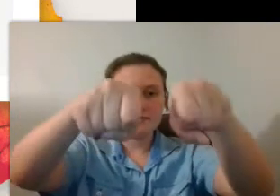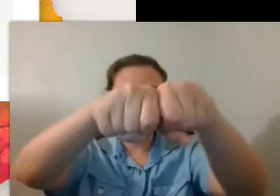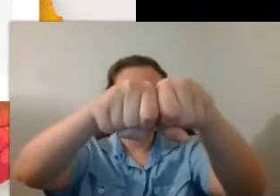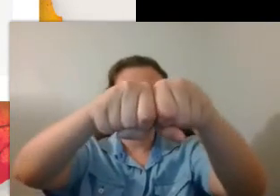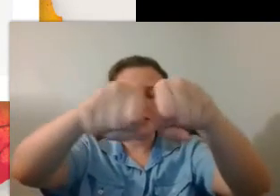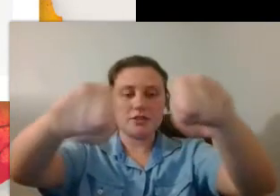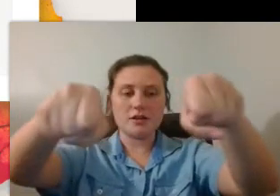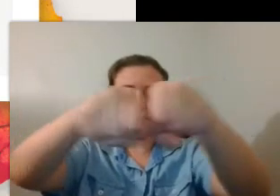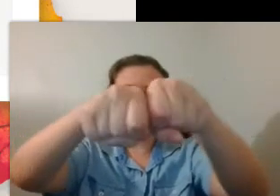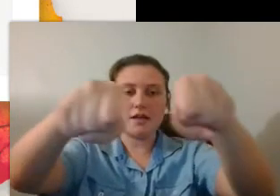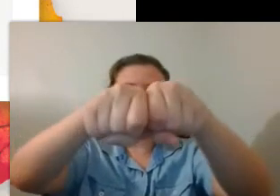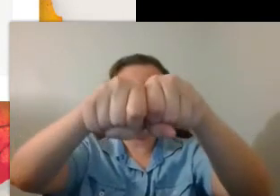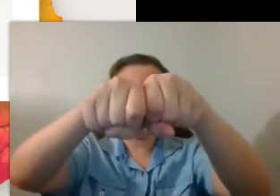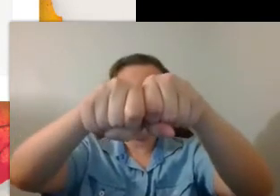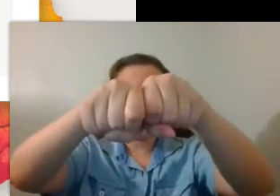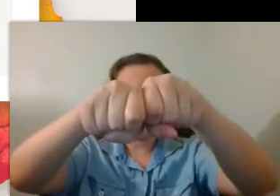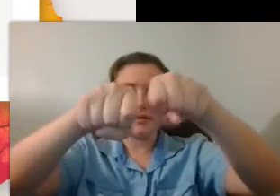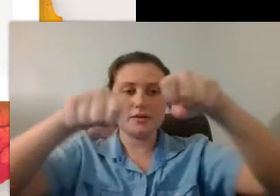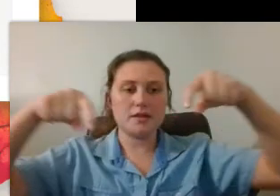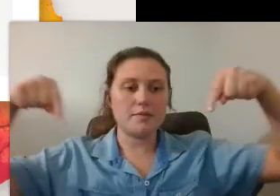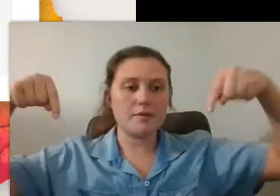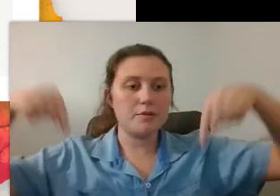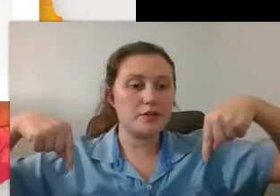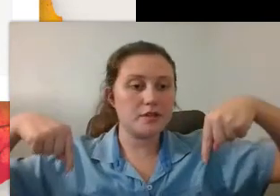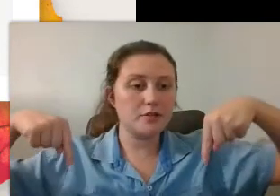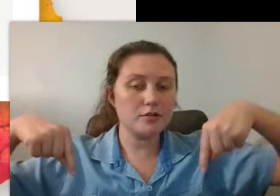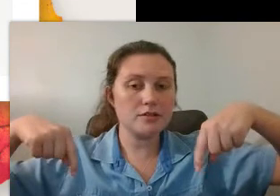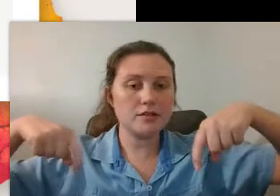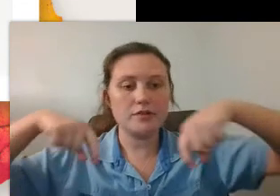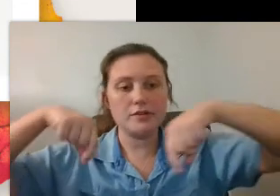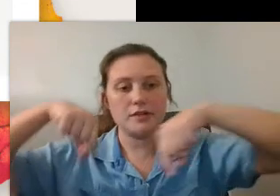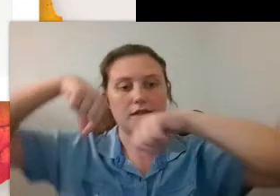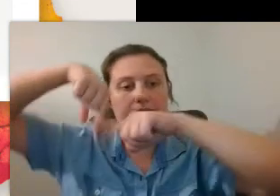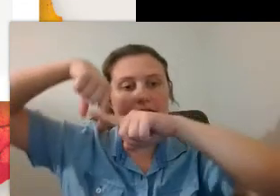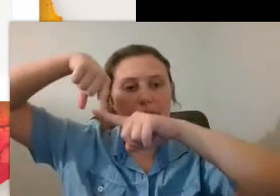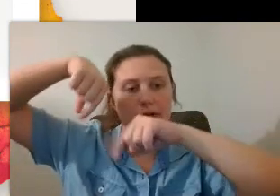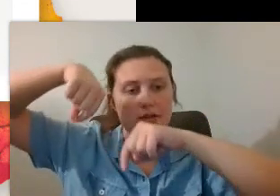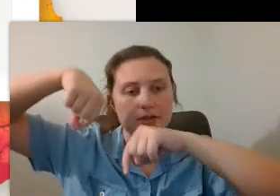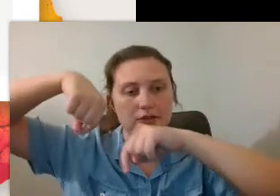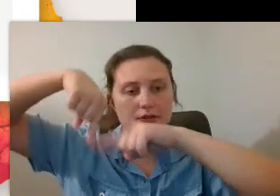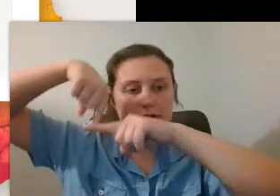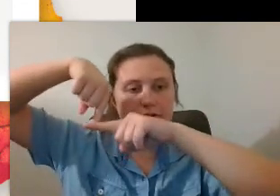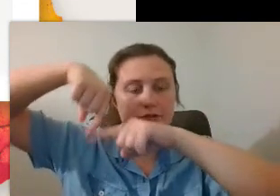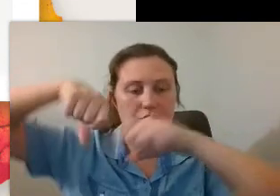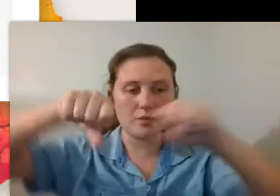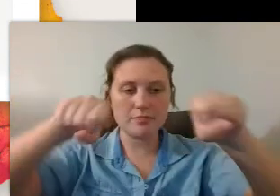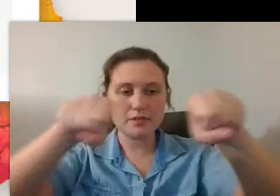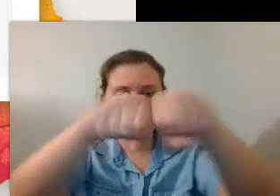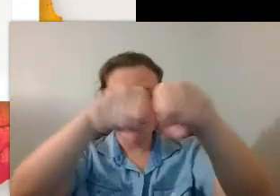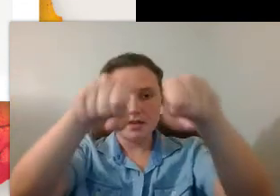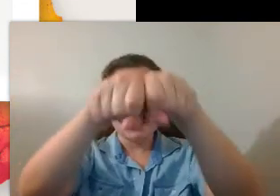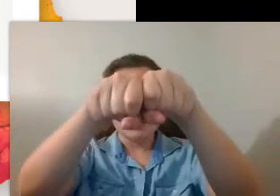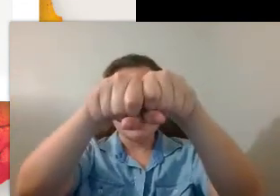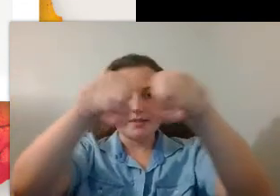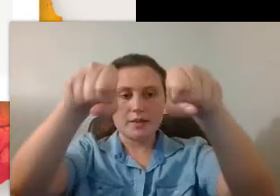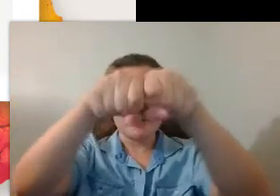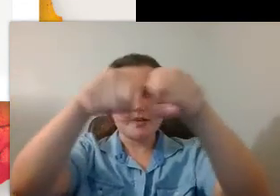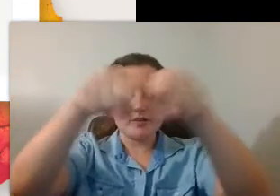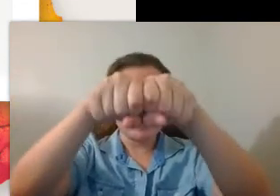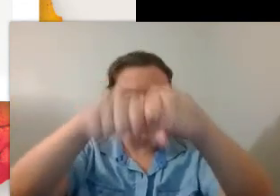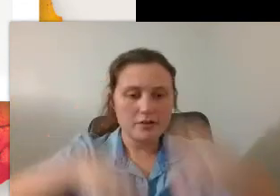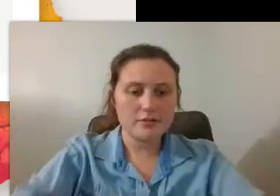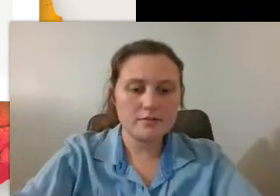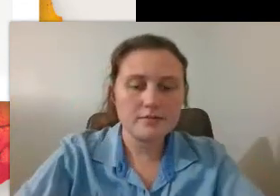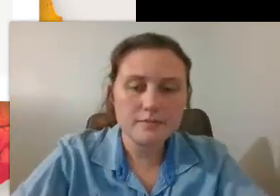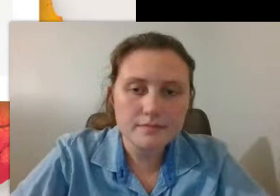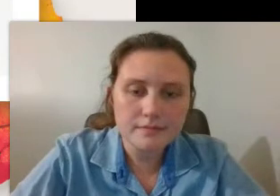shapes. Just knock them together. Remember, it looks like maybe your heels, if you were like to tap your heels, you know, when you do those jumps. Tap your